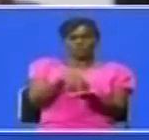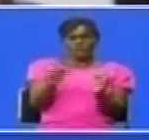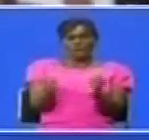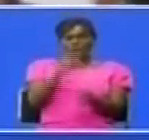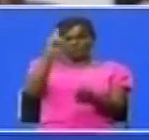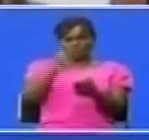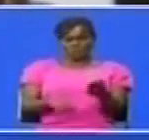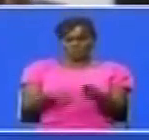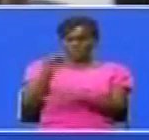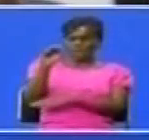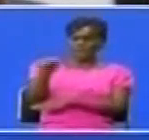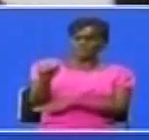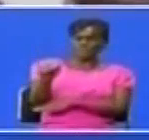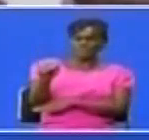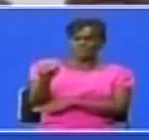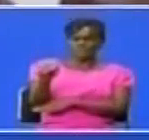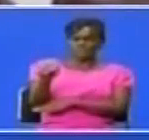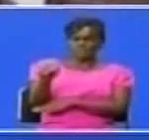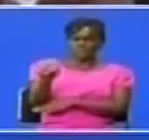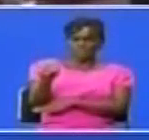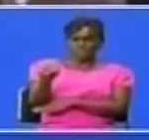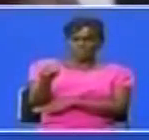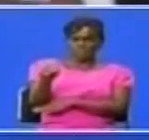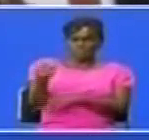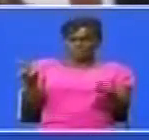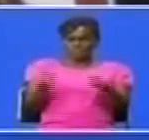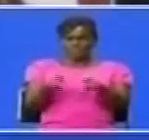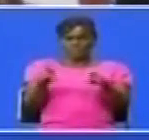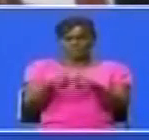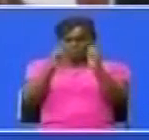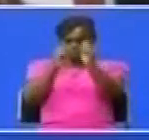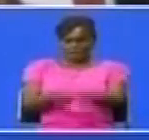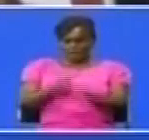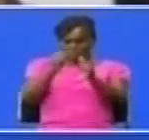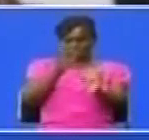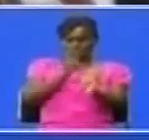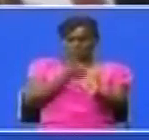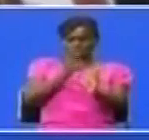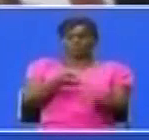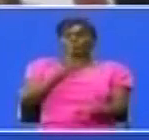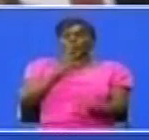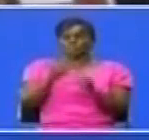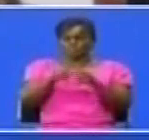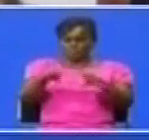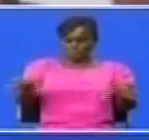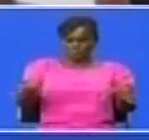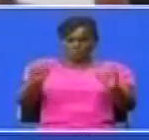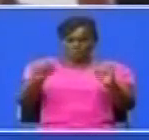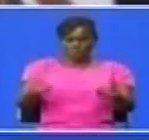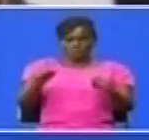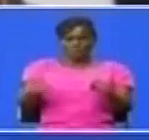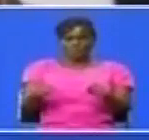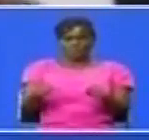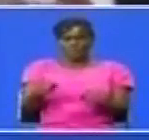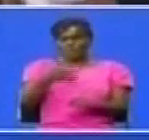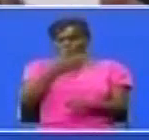cash flows are reported. Also, the farmers who participate in irrigation, a large percentage, that is 73%